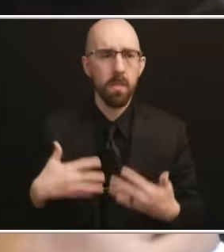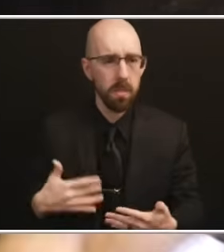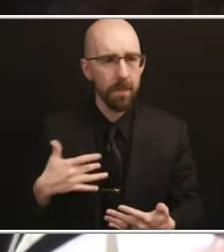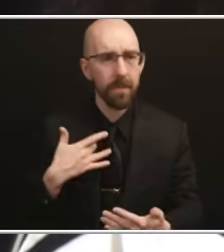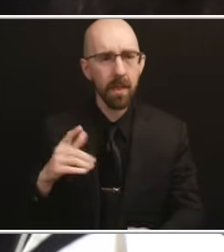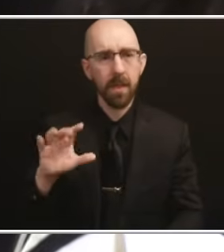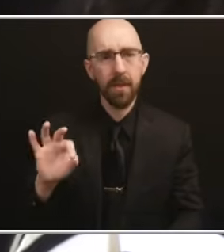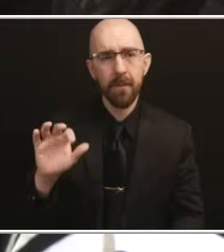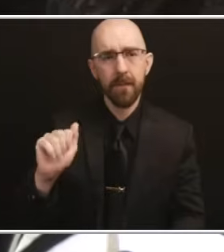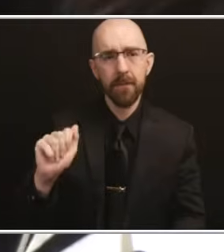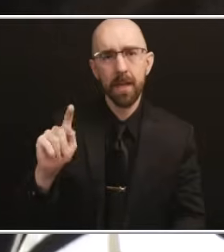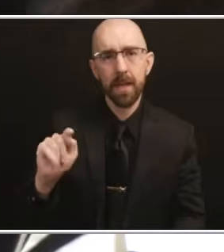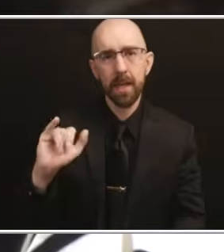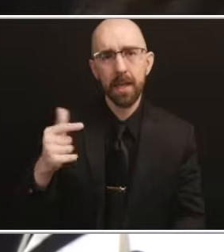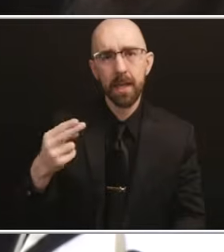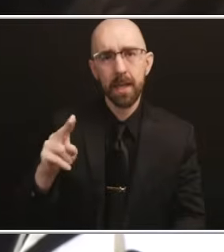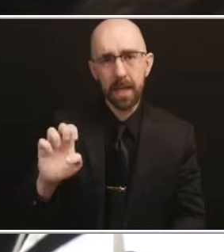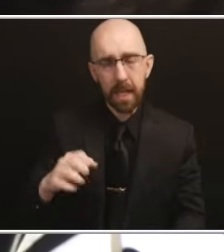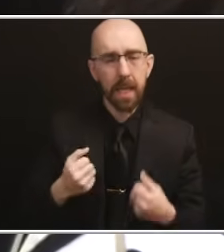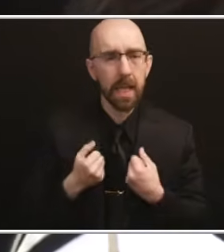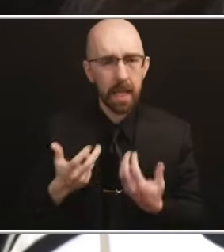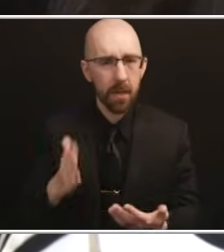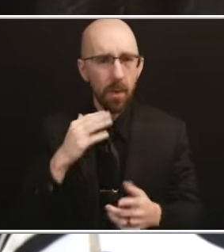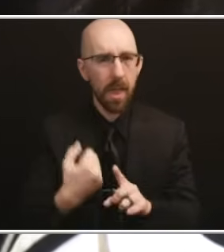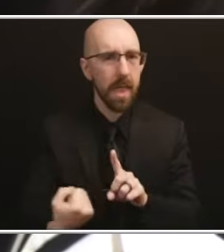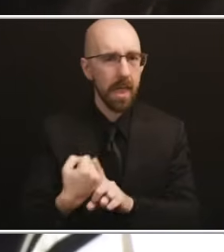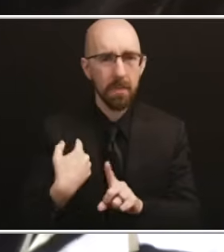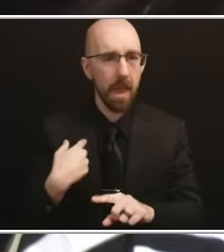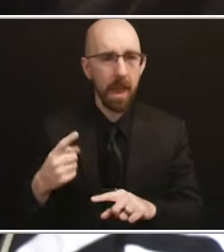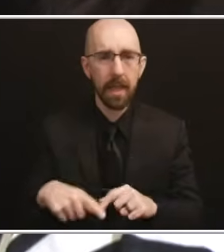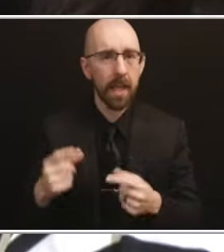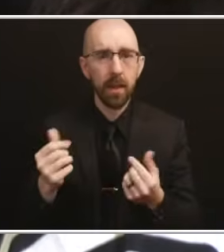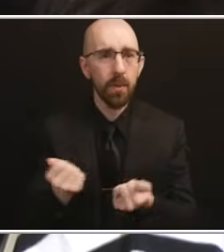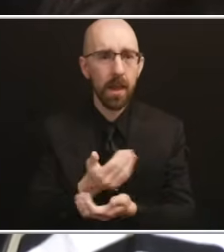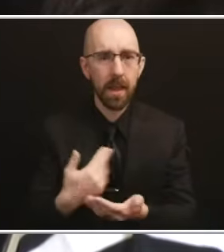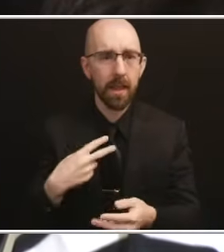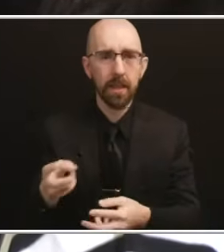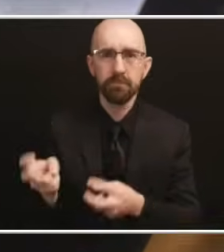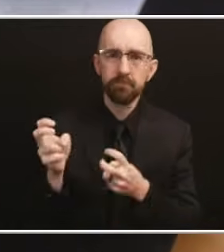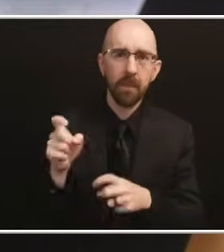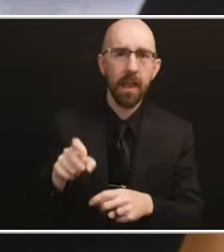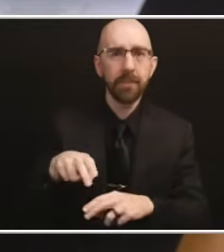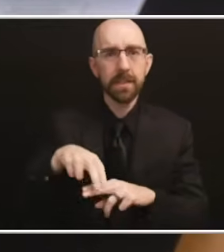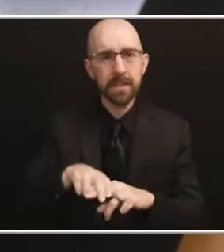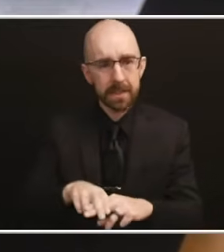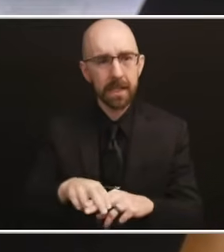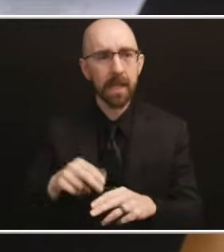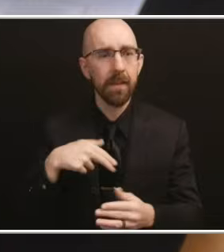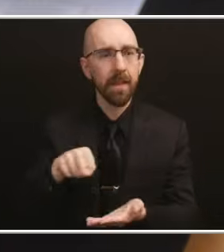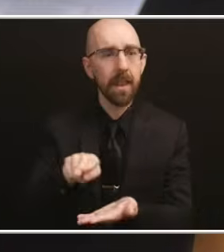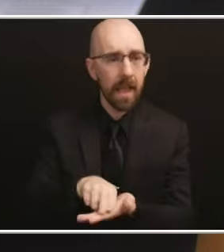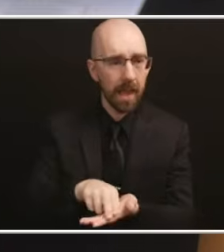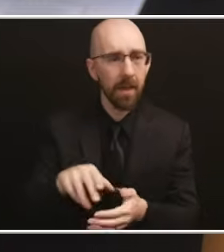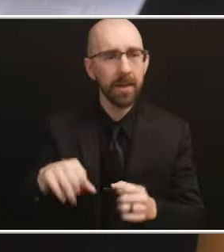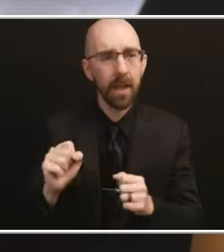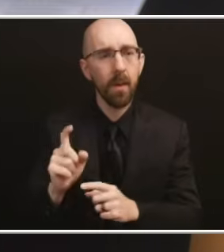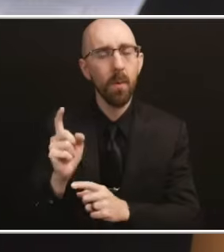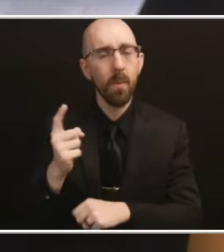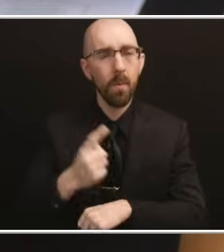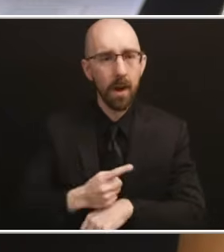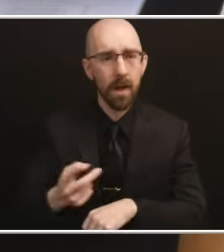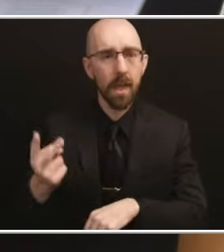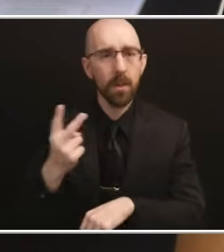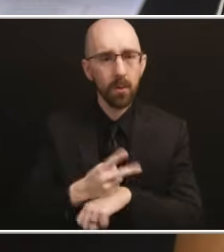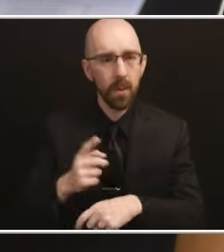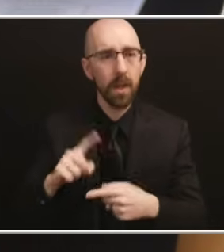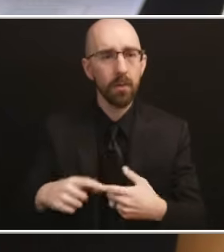just hit me and I can't do anything. I will have to sit down, I'll have to lay down. It takes a day or two to recover. It's almost like